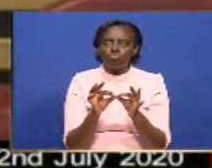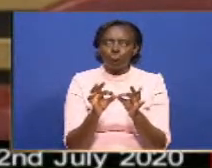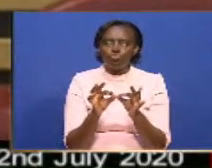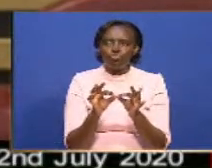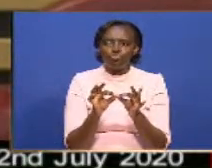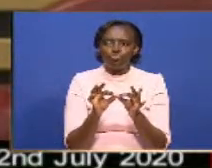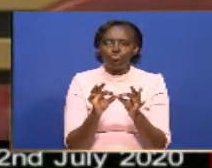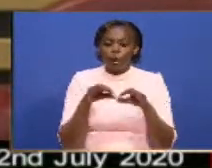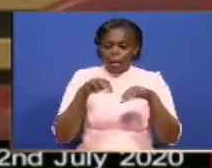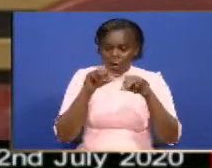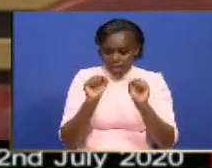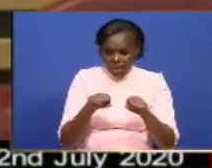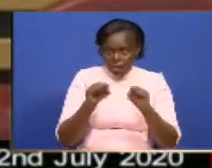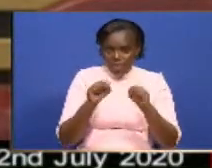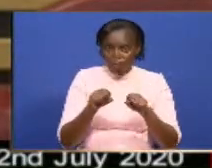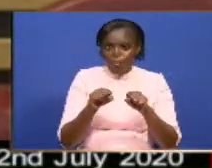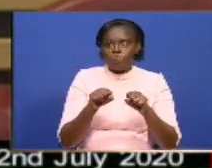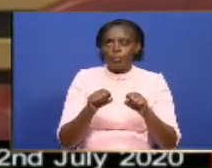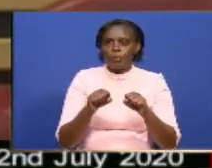be able